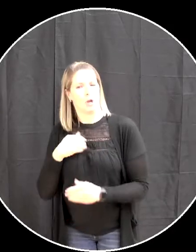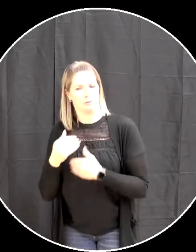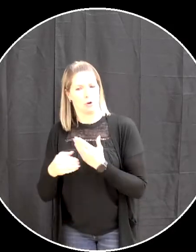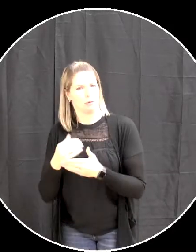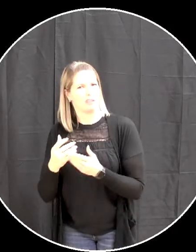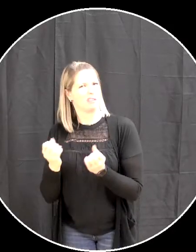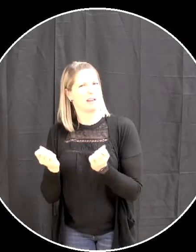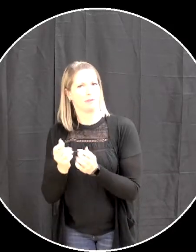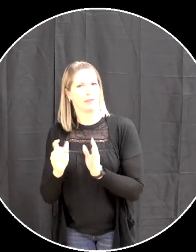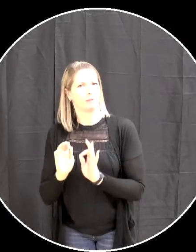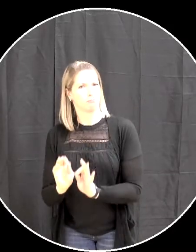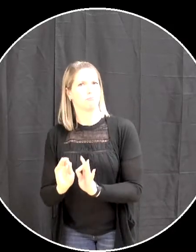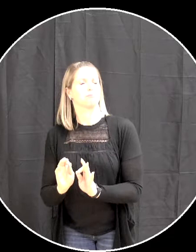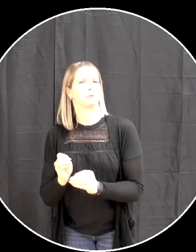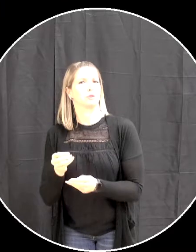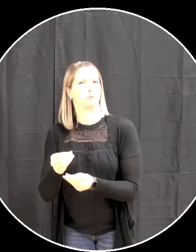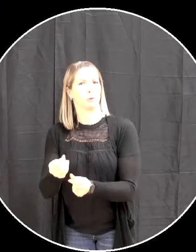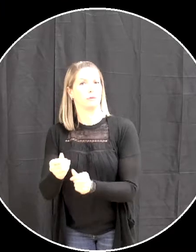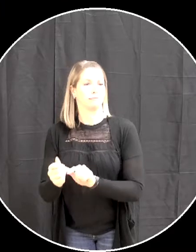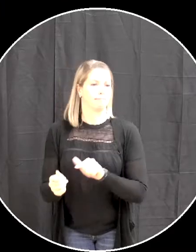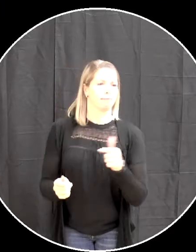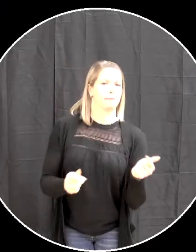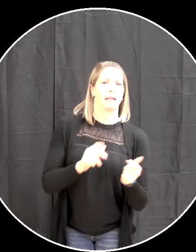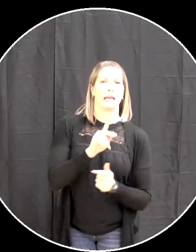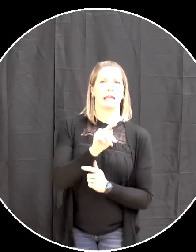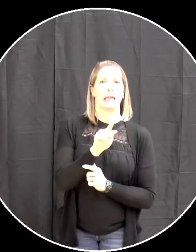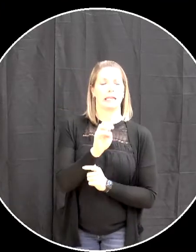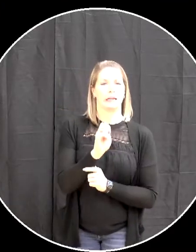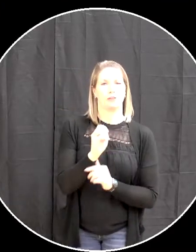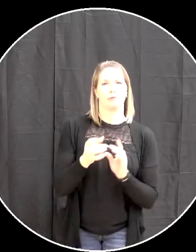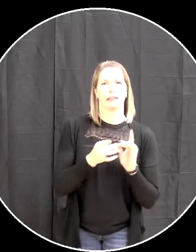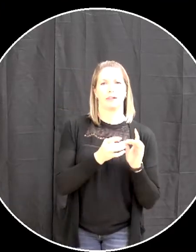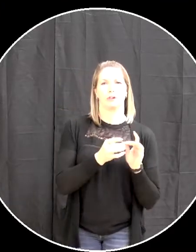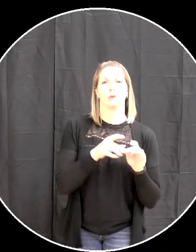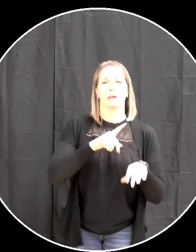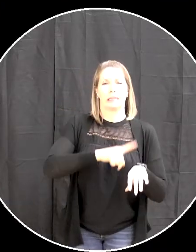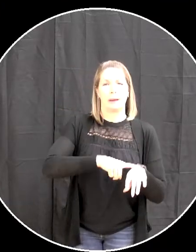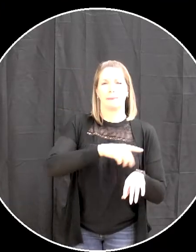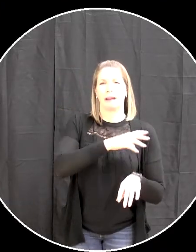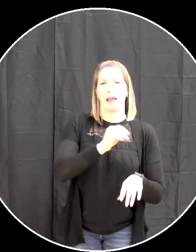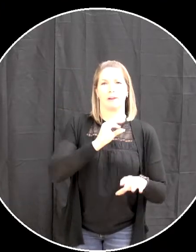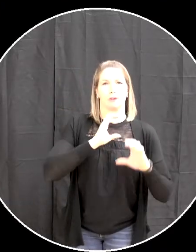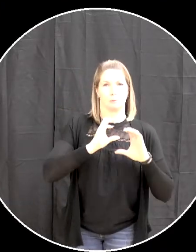that, I'll hand it back to Katie to go through the timing of required communications.